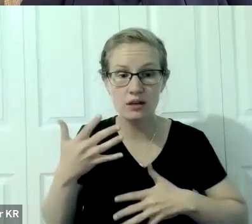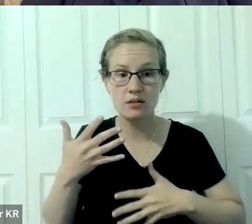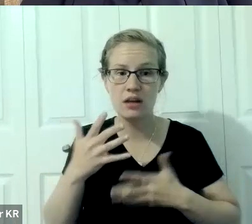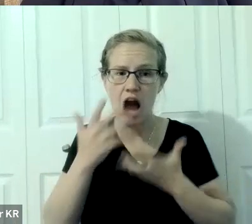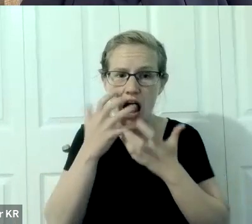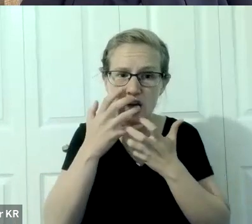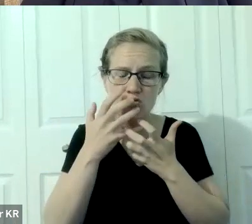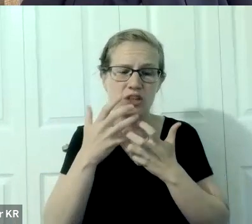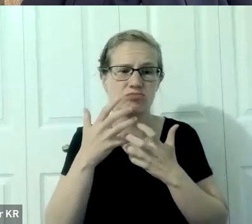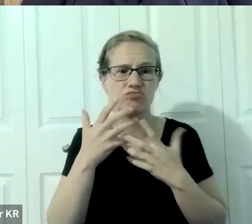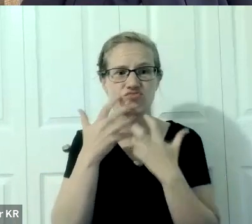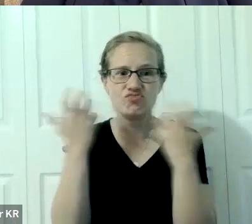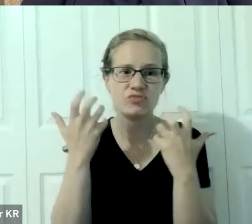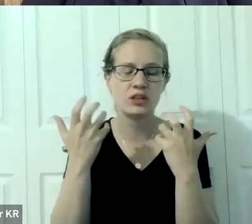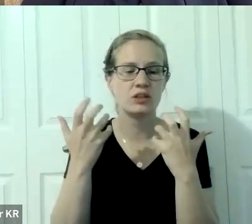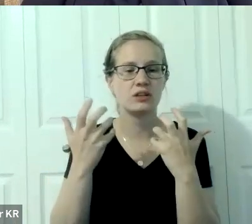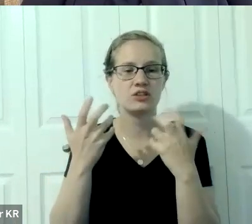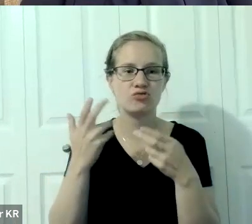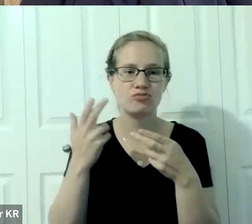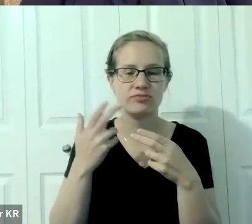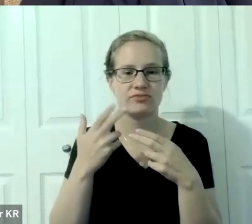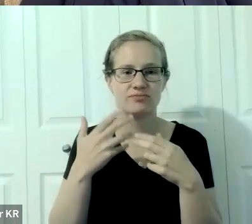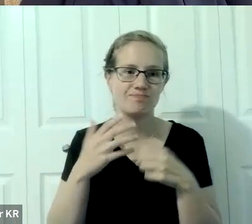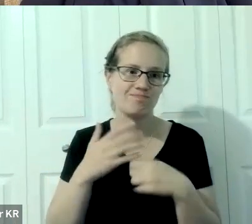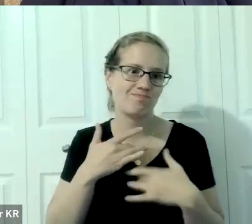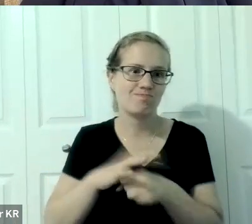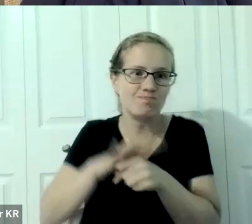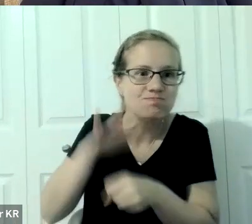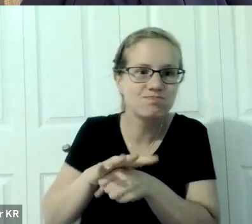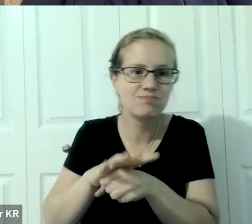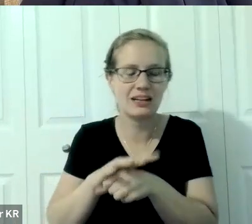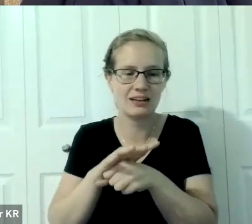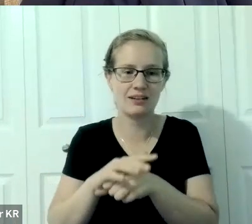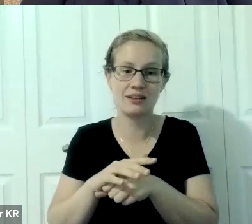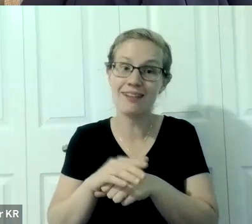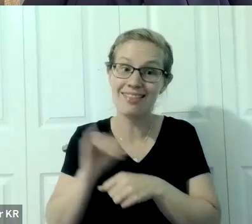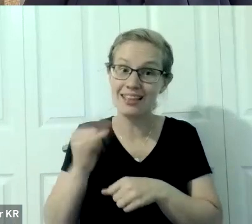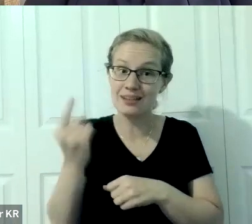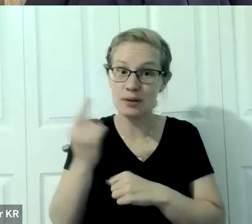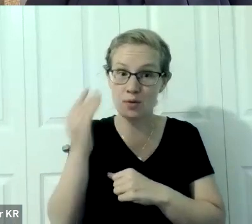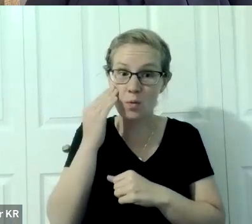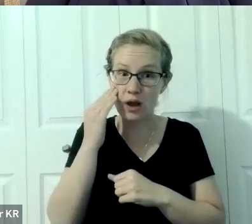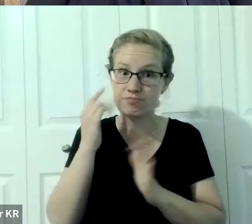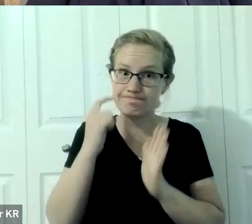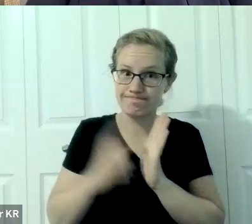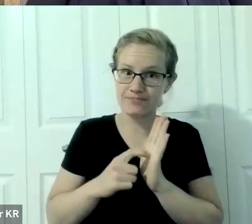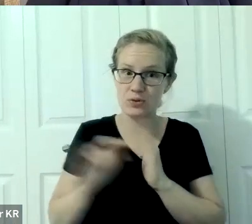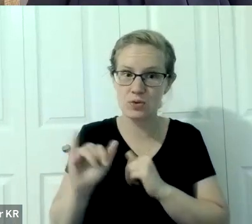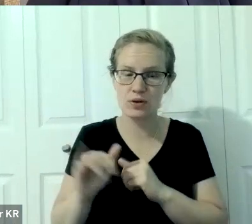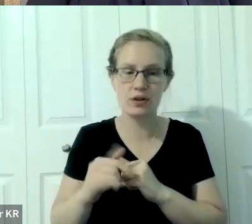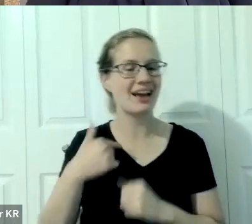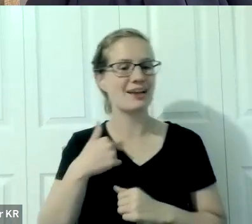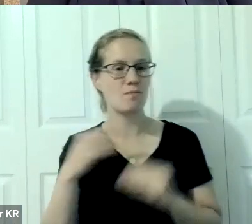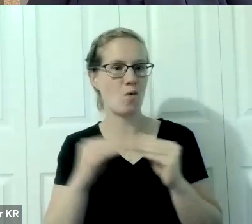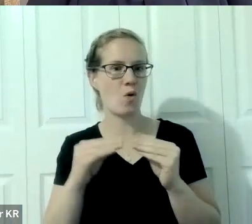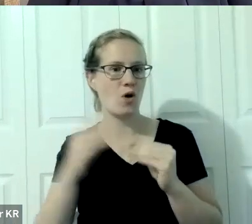and grumpy and short-tempered. And that's something to be aware of. I mean, as I get older, I'm more